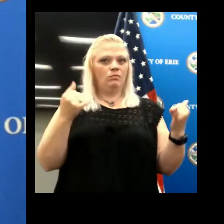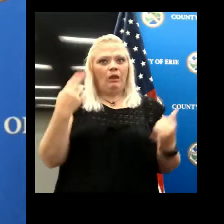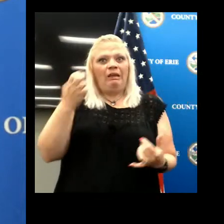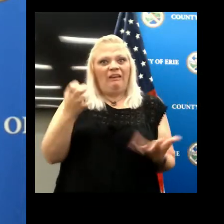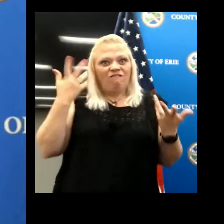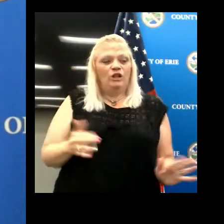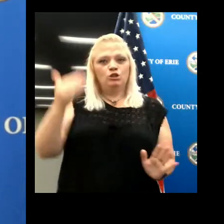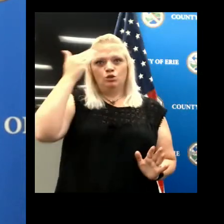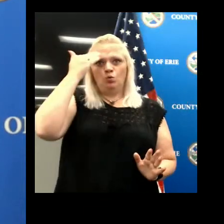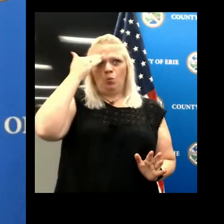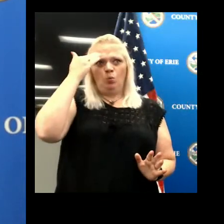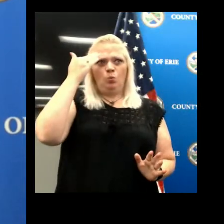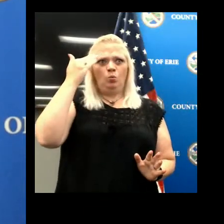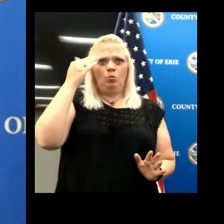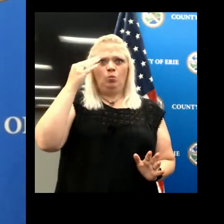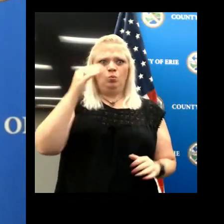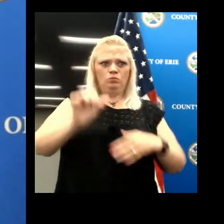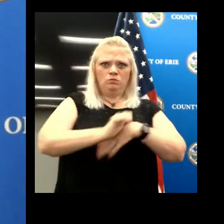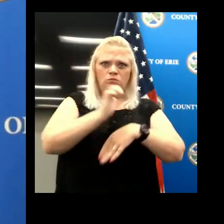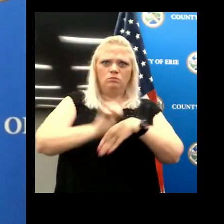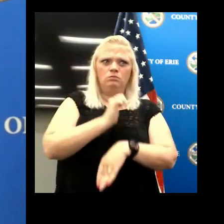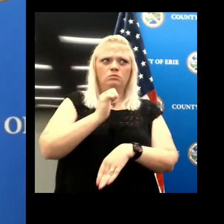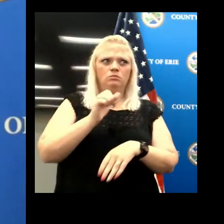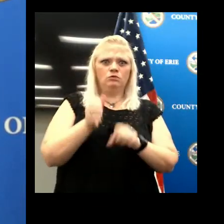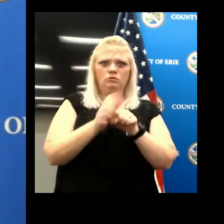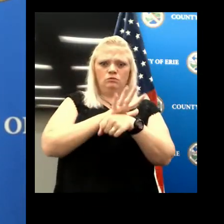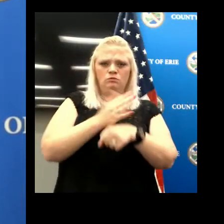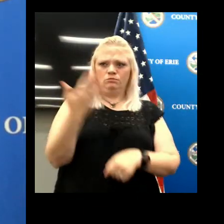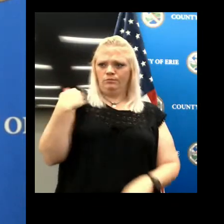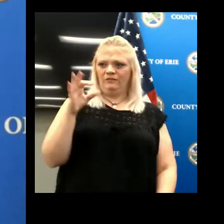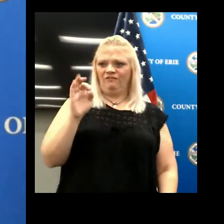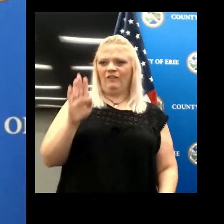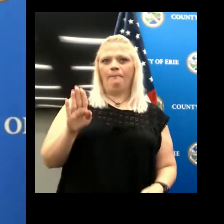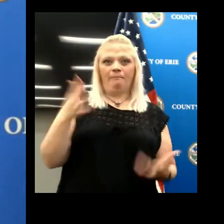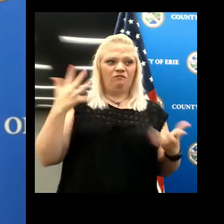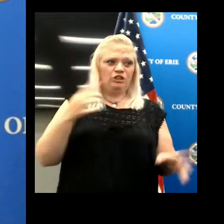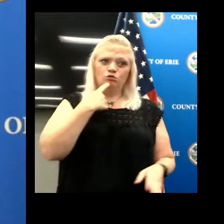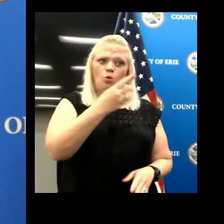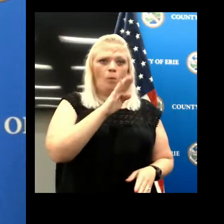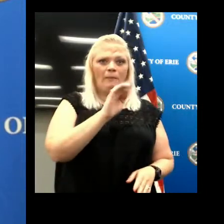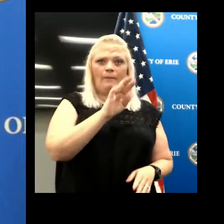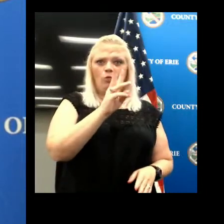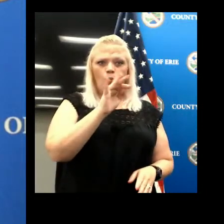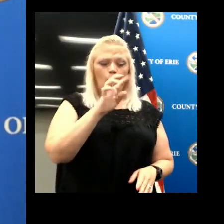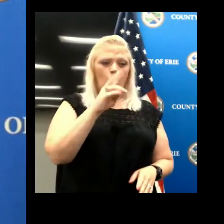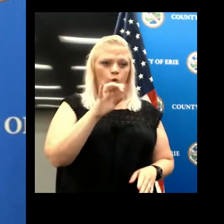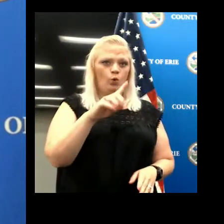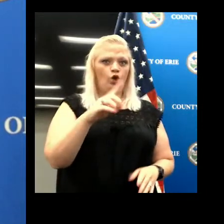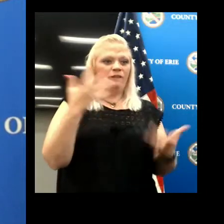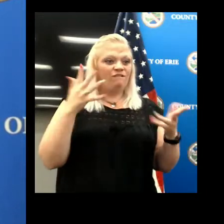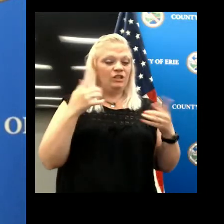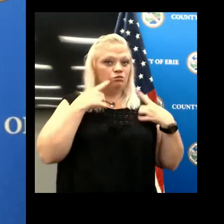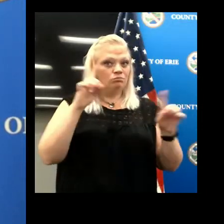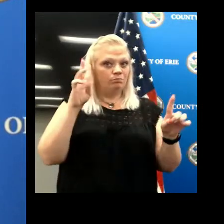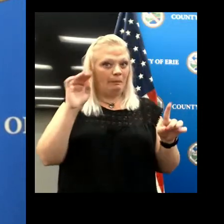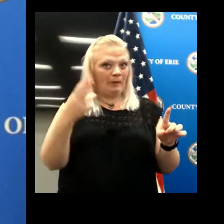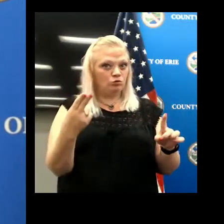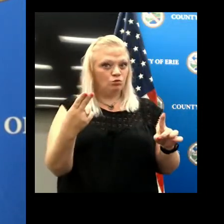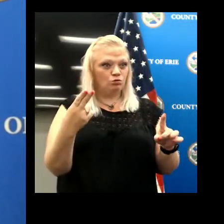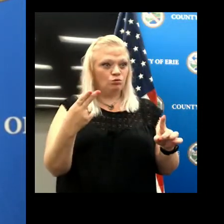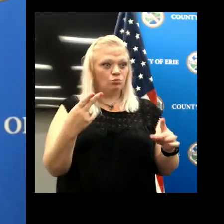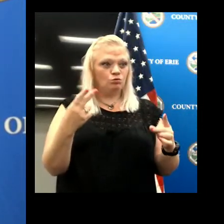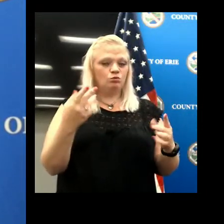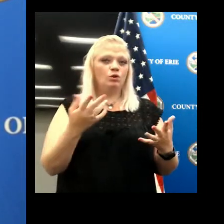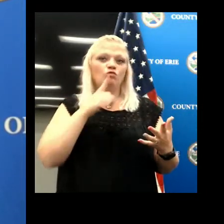the coronavirus was. Back in February, he told that to Bob Woodward, and he also announced in March to Bob Woodward that he wanted to